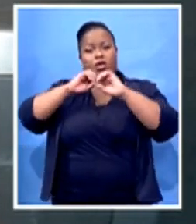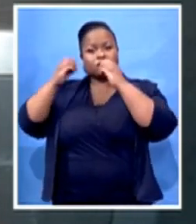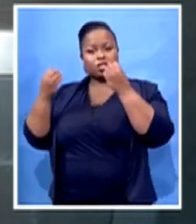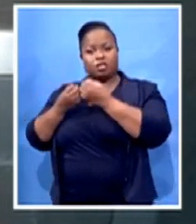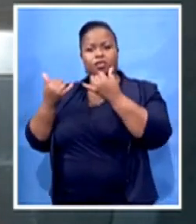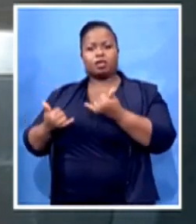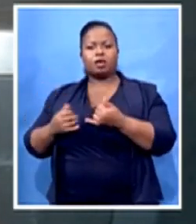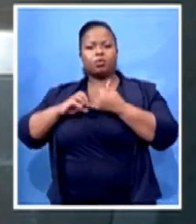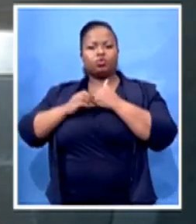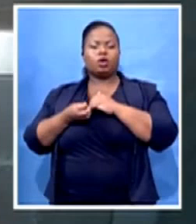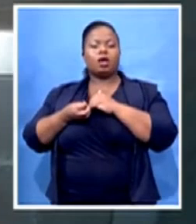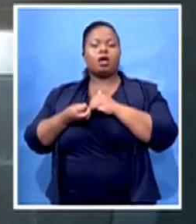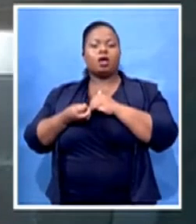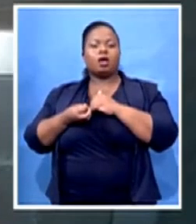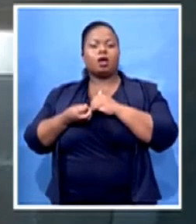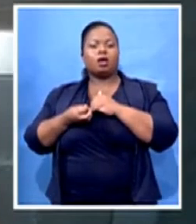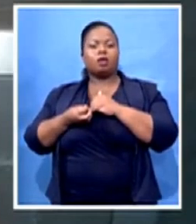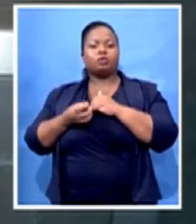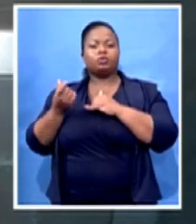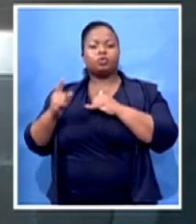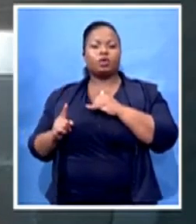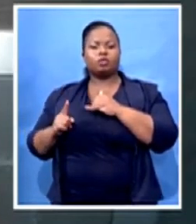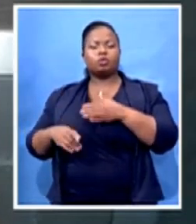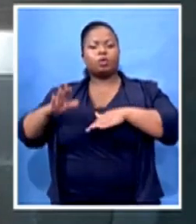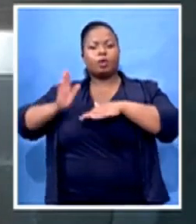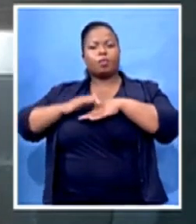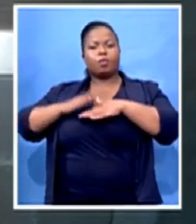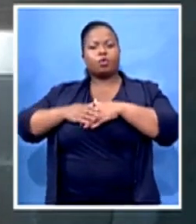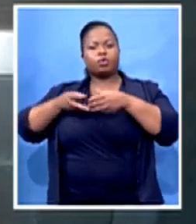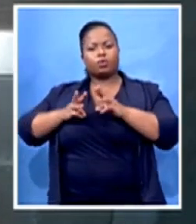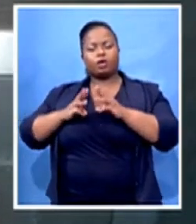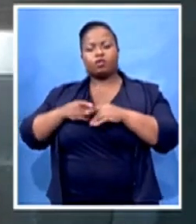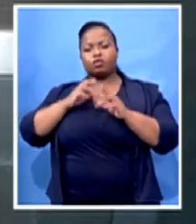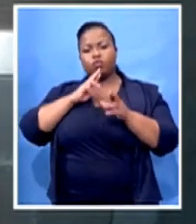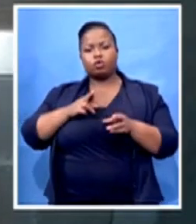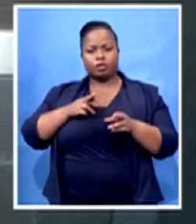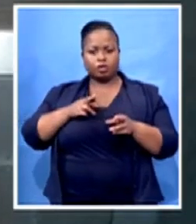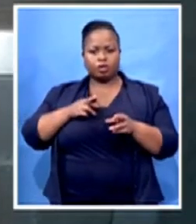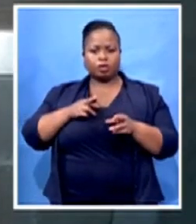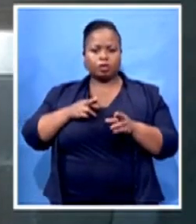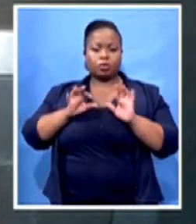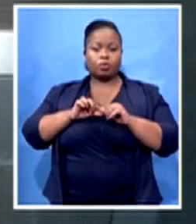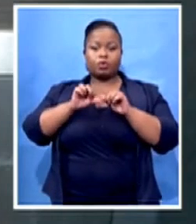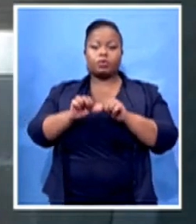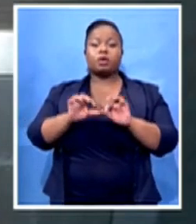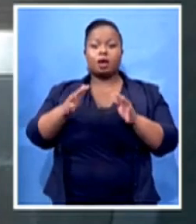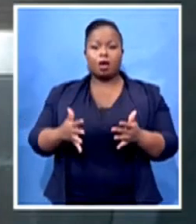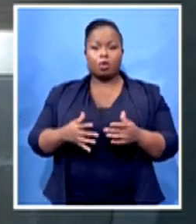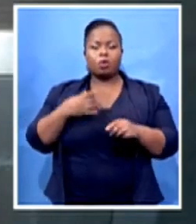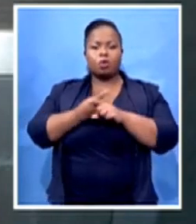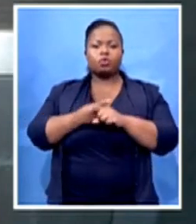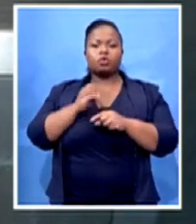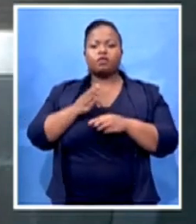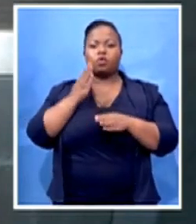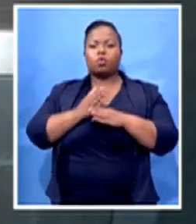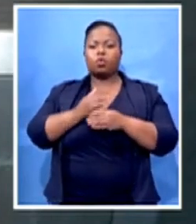to be more productive or to encourage business continuity going forward, the shift towards remote working has been remarkable, and there's a number of organizations